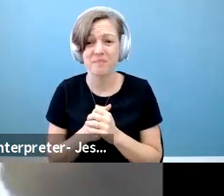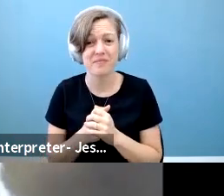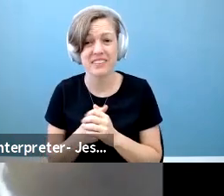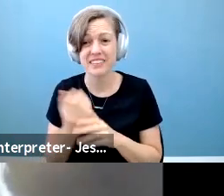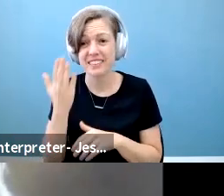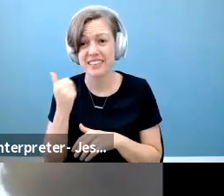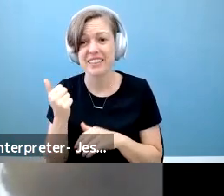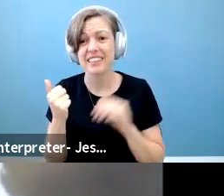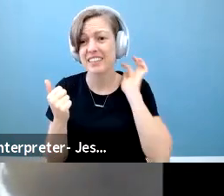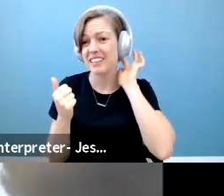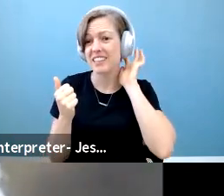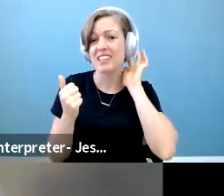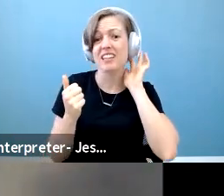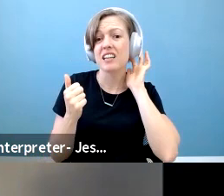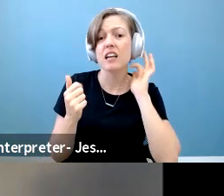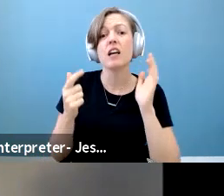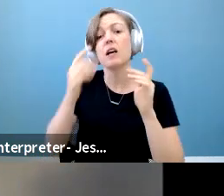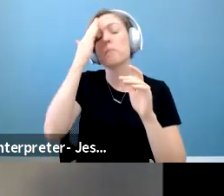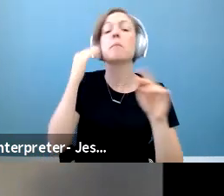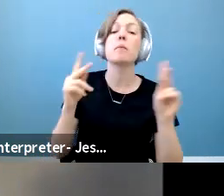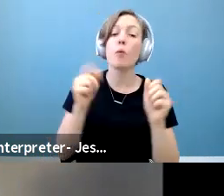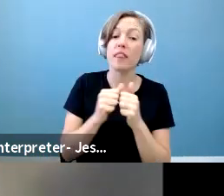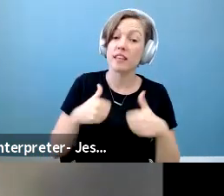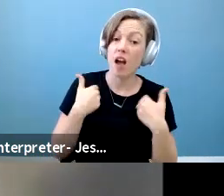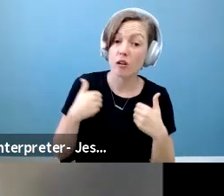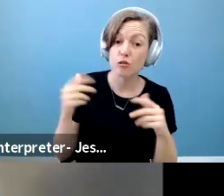people with young children have a very difficult time